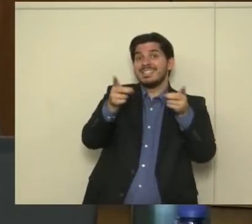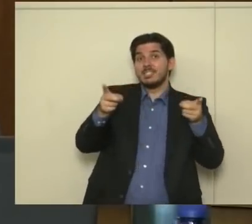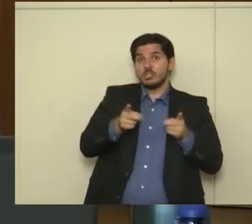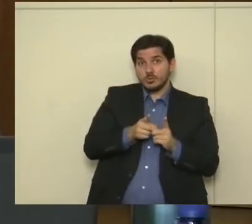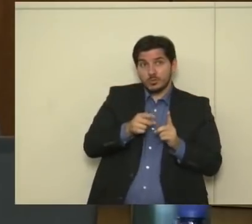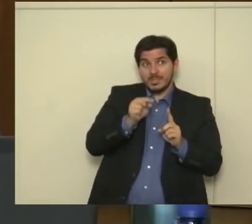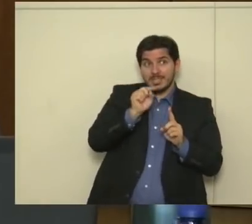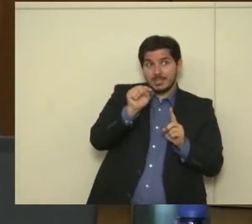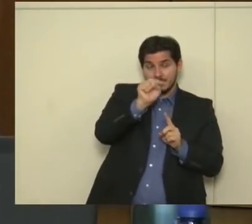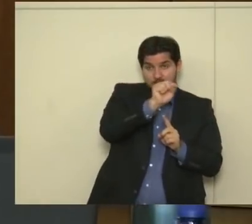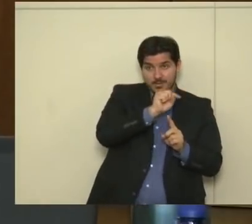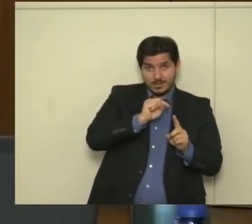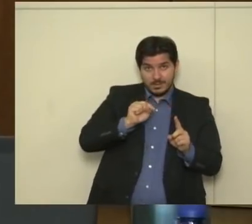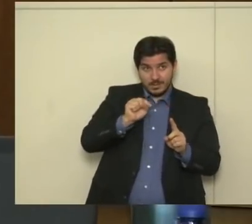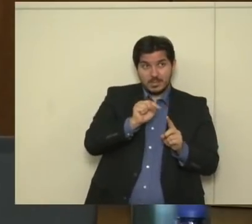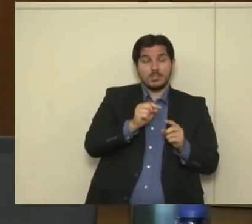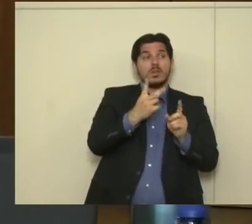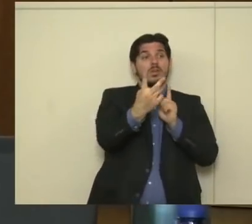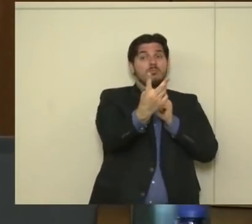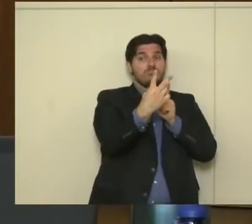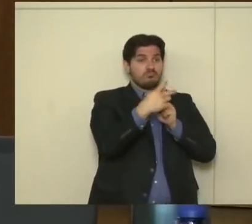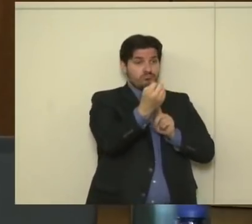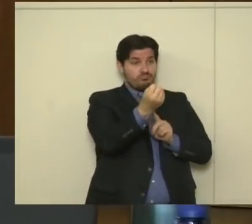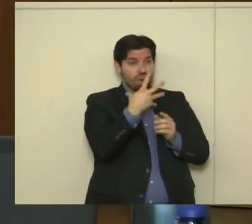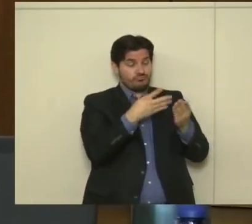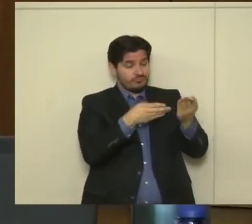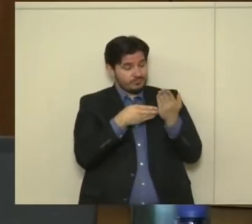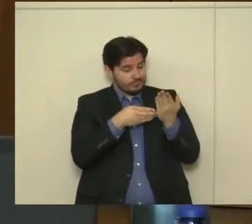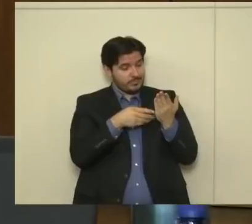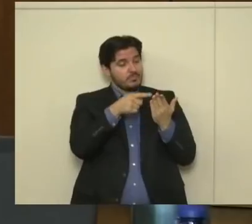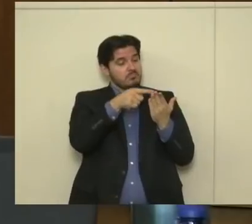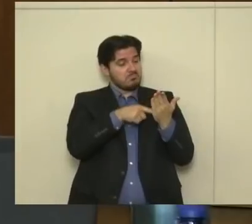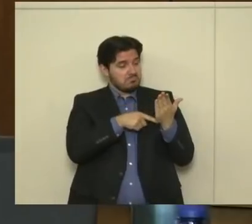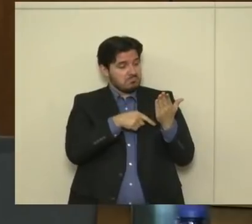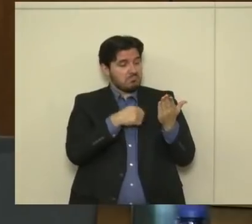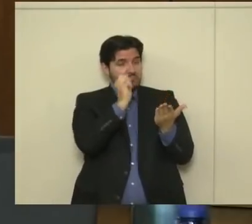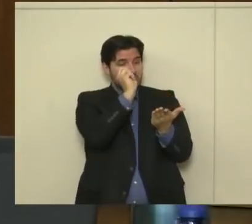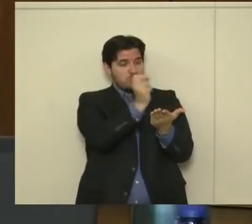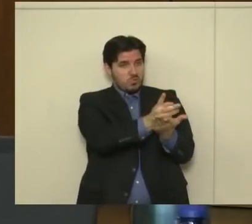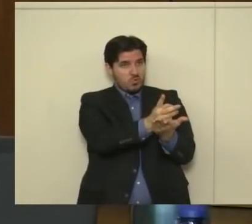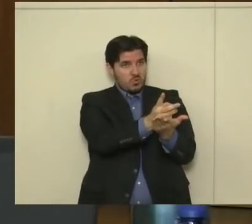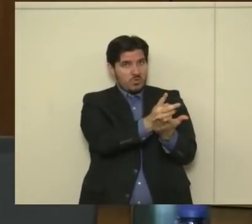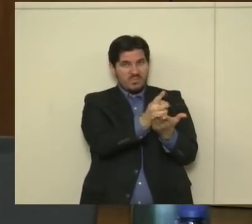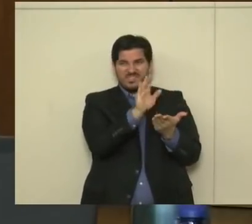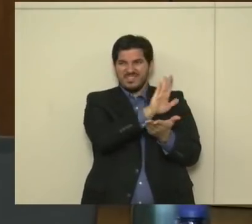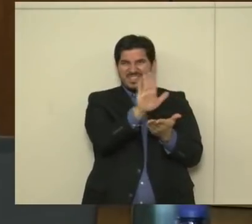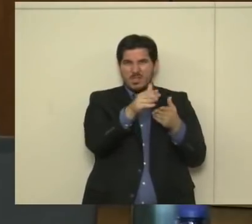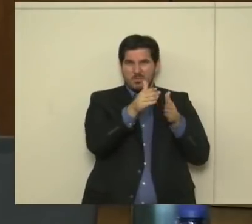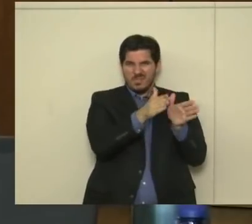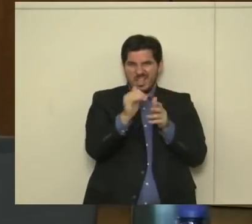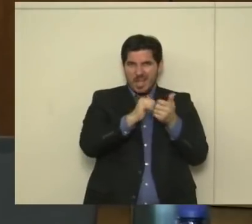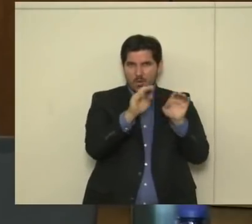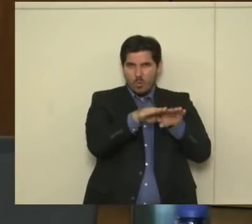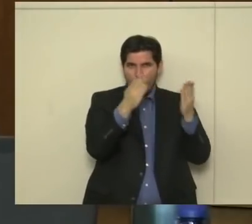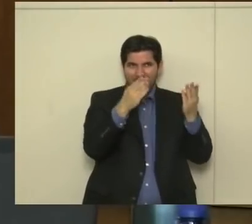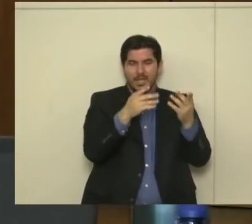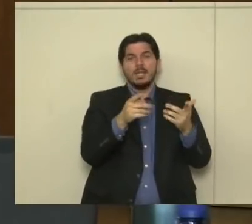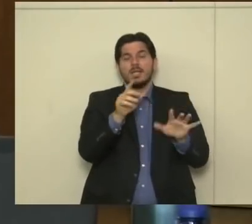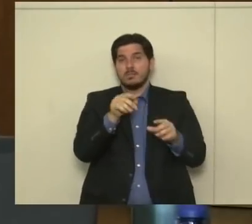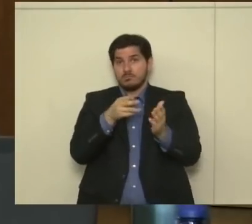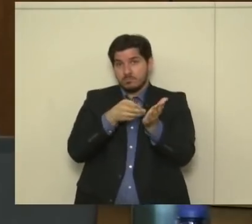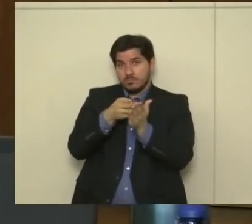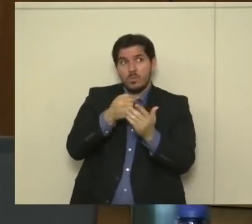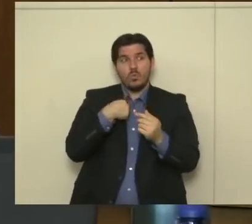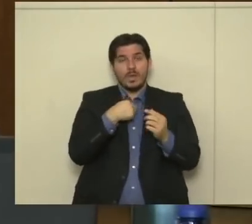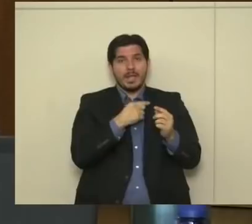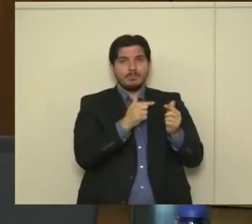applied and been approved with their PED-approved plan, this has been an ongoing process. We've been going back and forth.